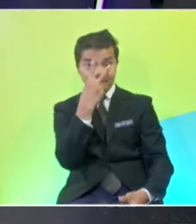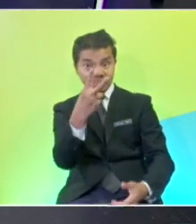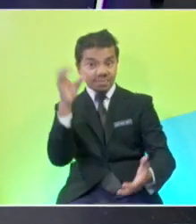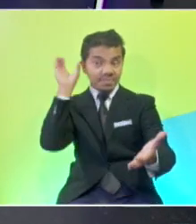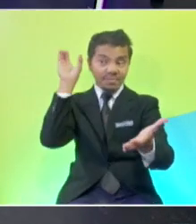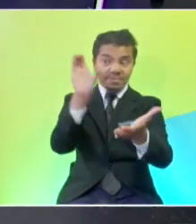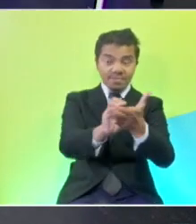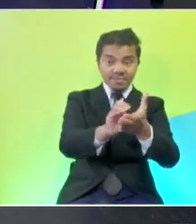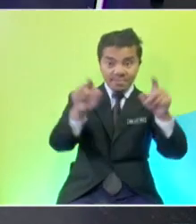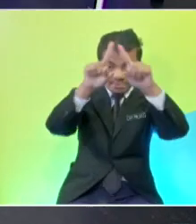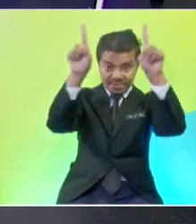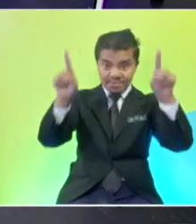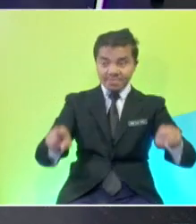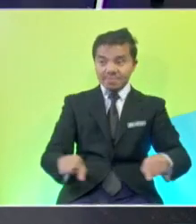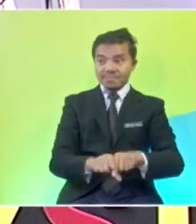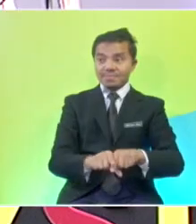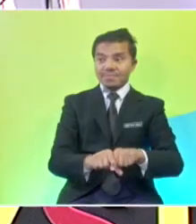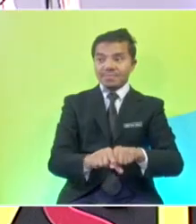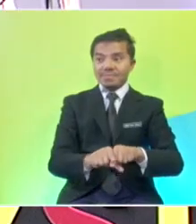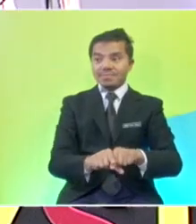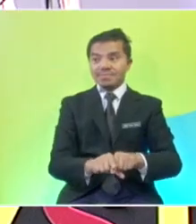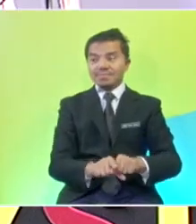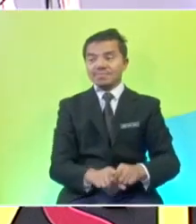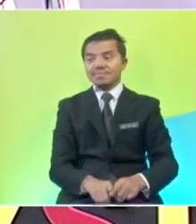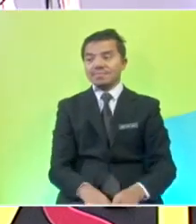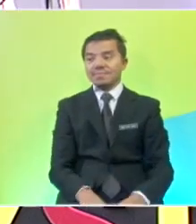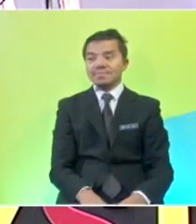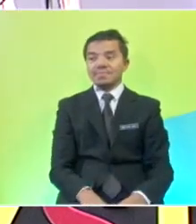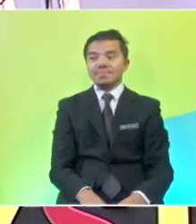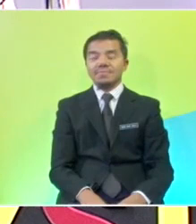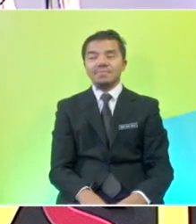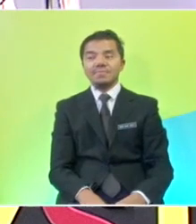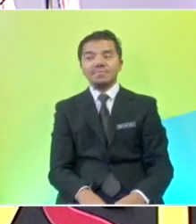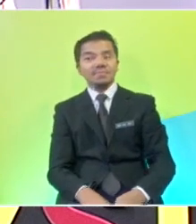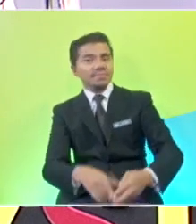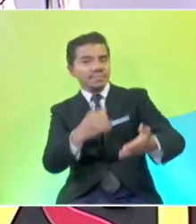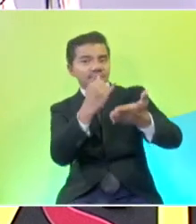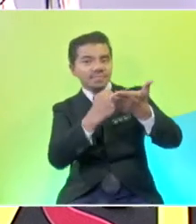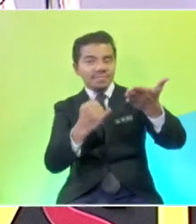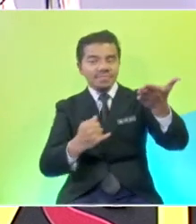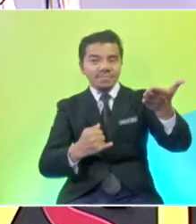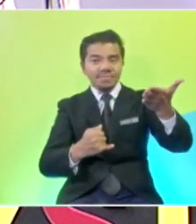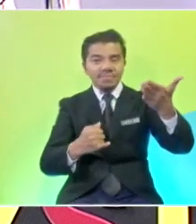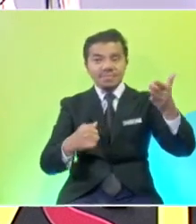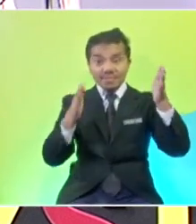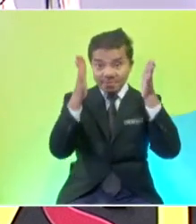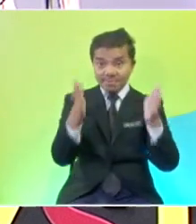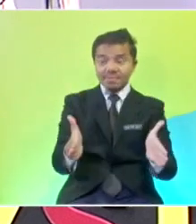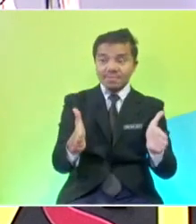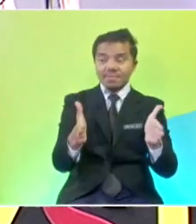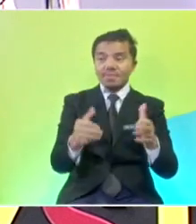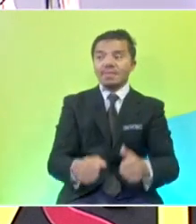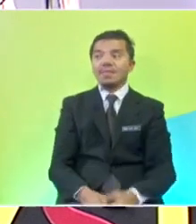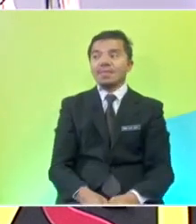Okay, so we're going to do this, teacher. Yes. Okay, so we need to draw a human. And teacher, can I ask, what is the red and blue mean? Okay, the blue